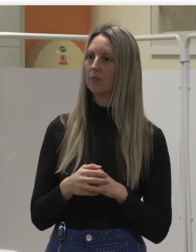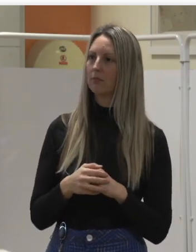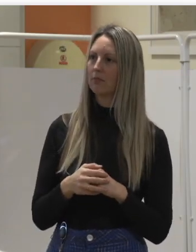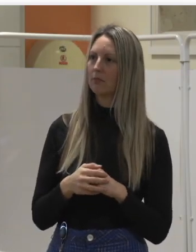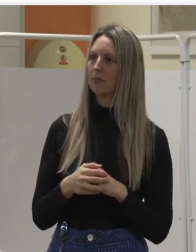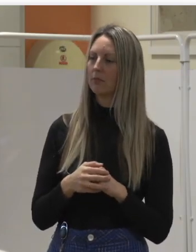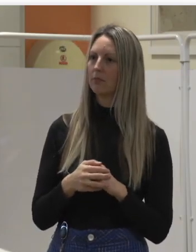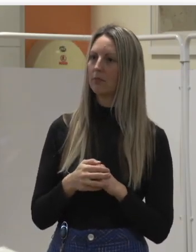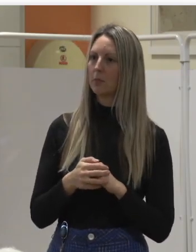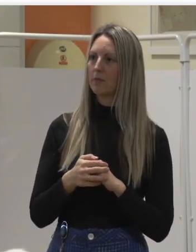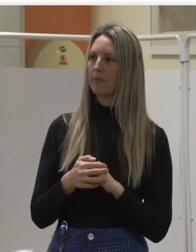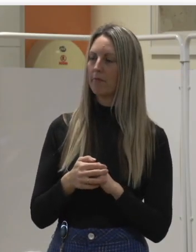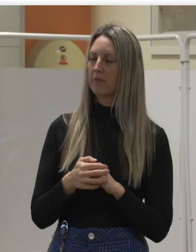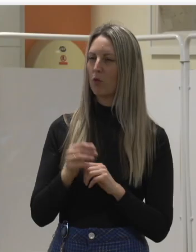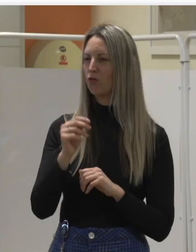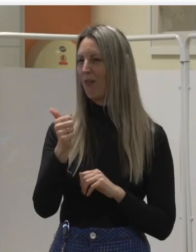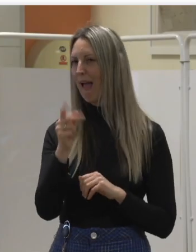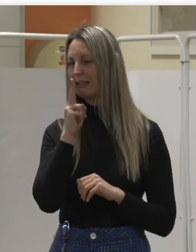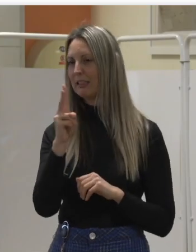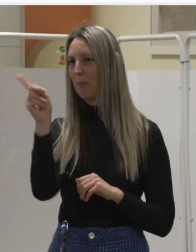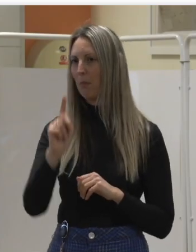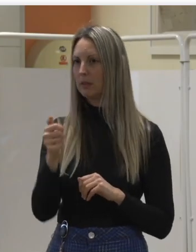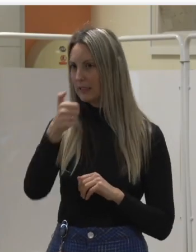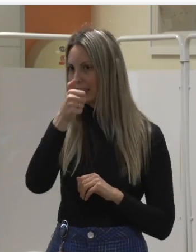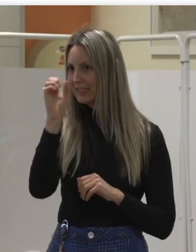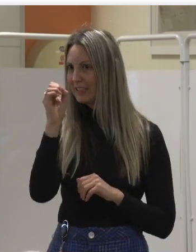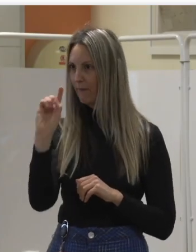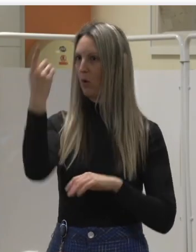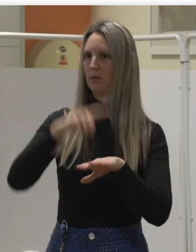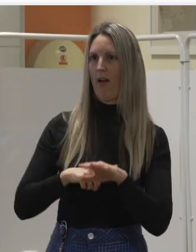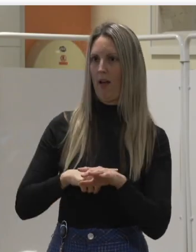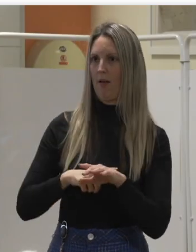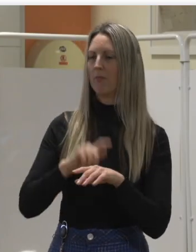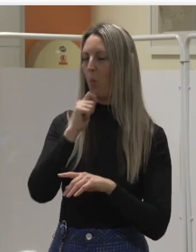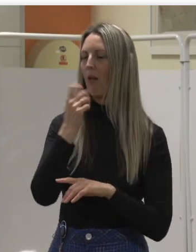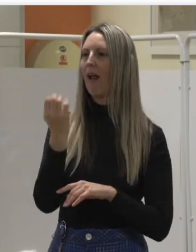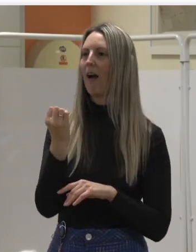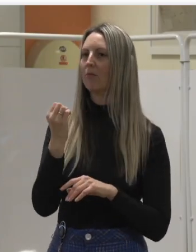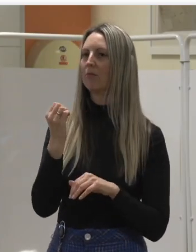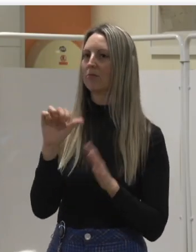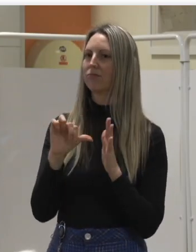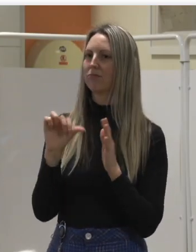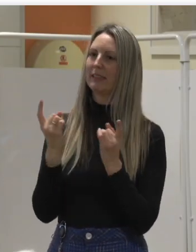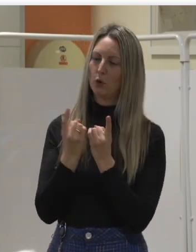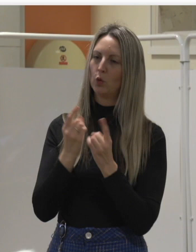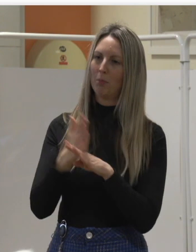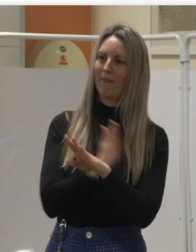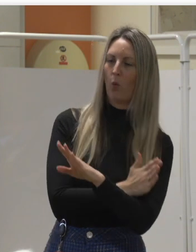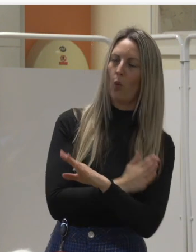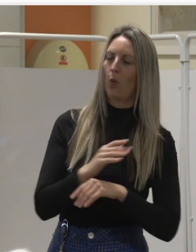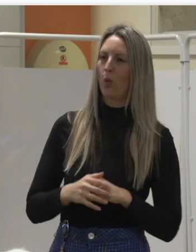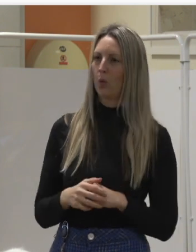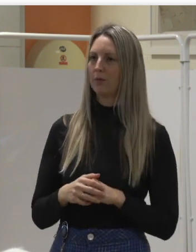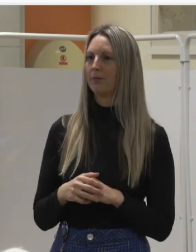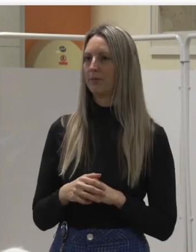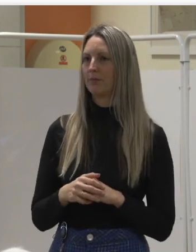above 60 coming for the first time with this condition. They might have had it for a number of years, and it may be diagnosed at a later stage.